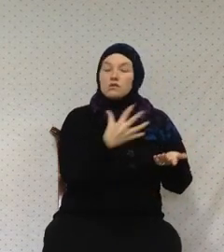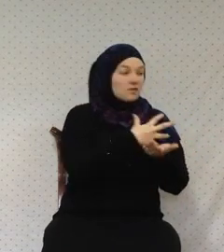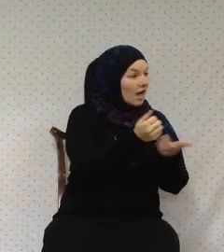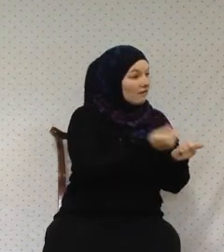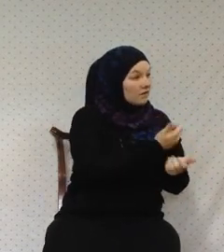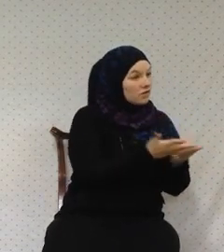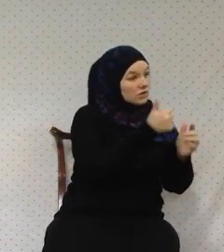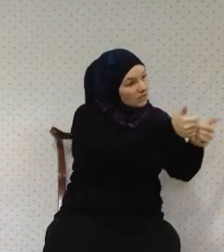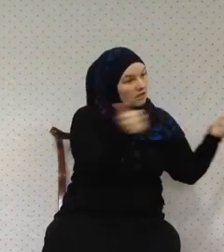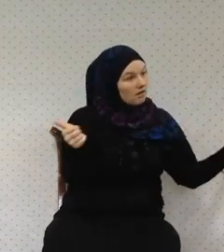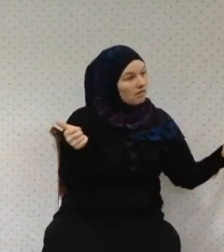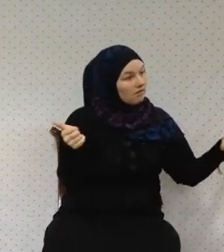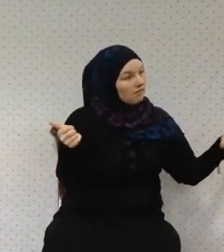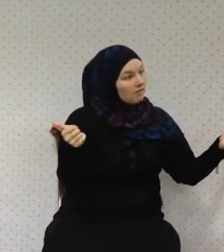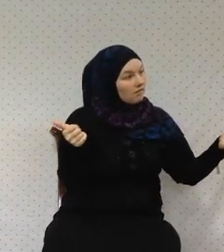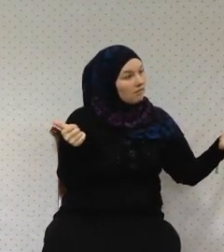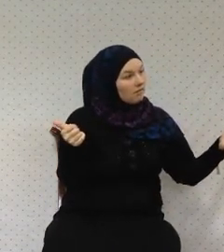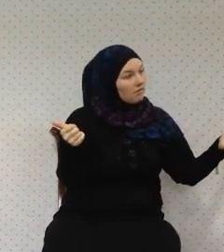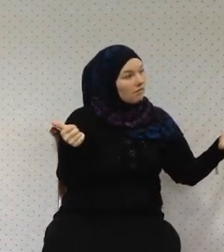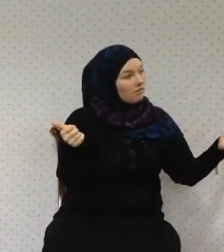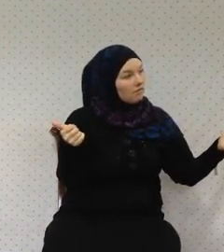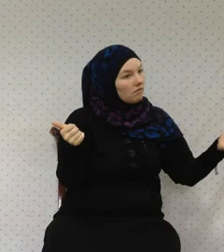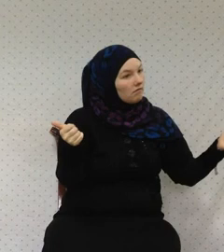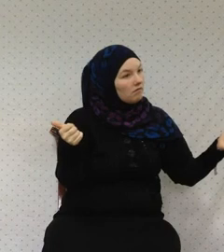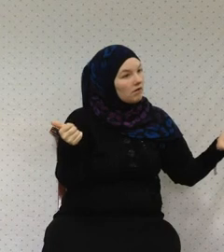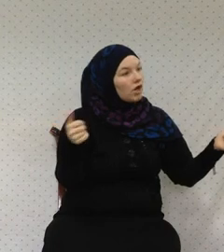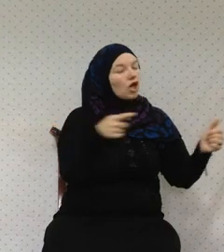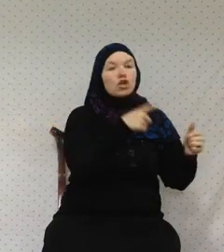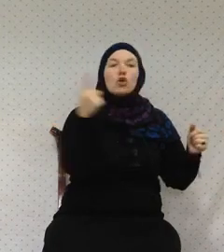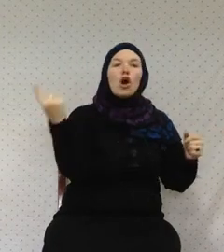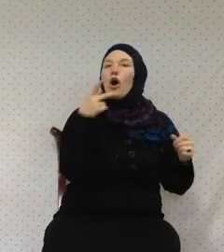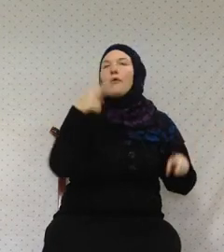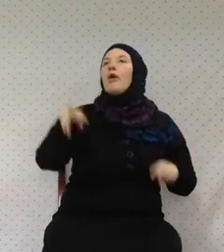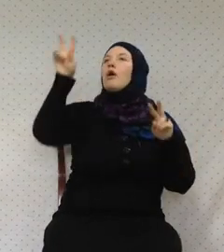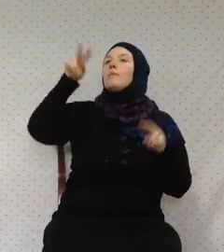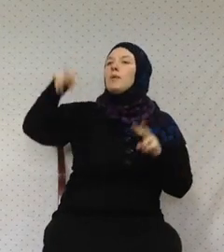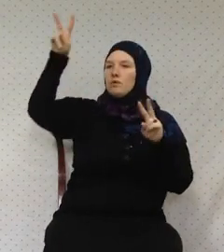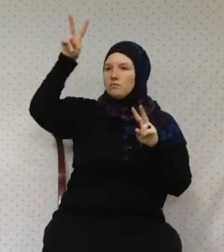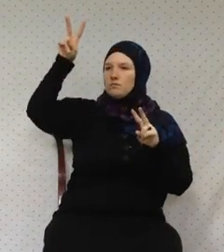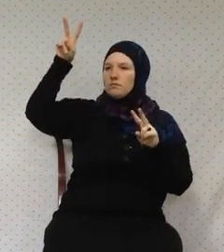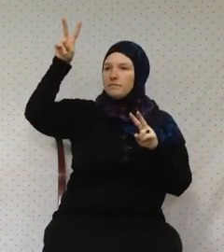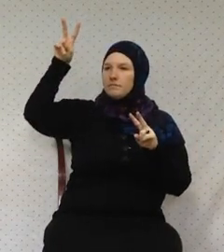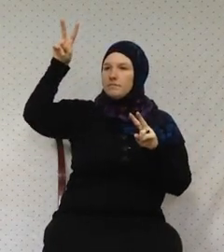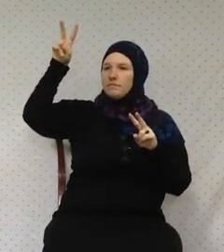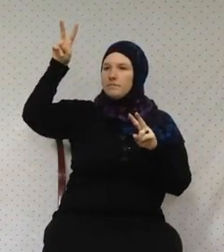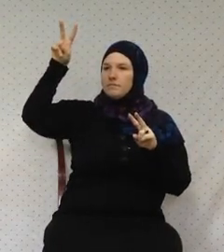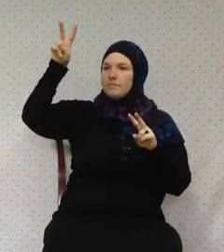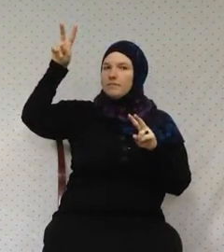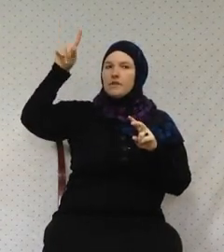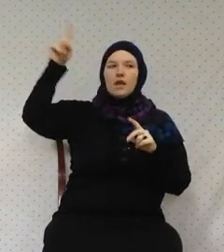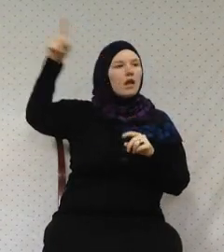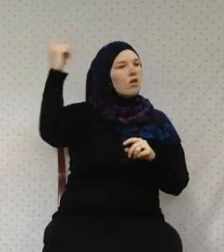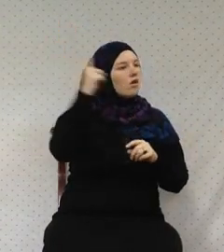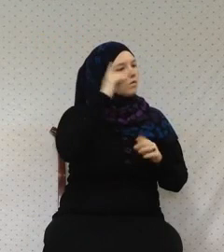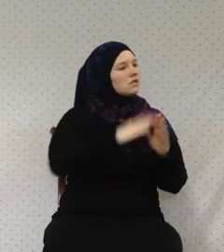resources, look up, and He's going to be ahead of your prayer, supporting your effort. Ahead of your